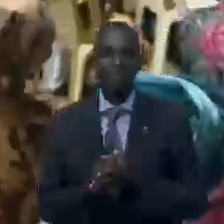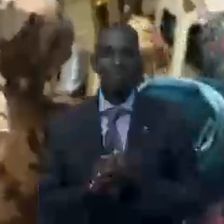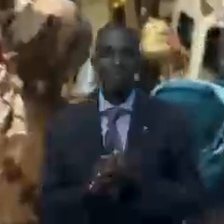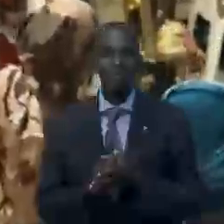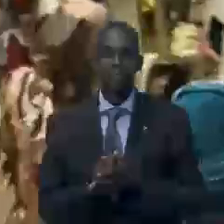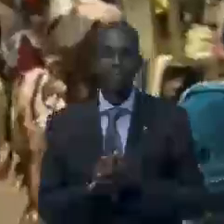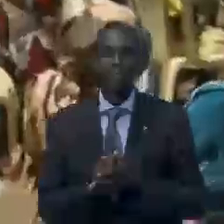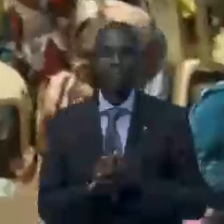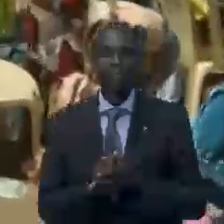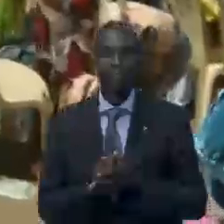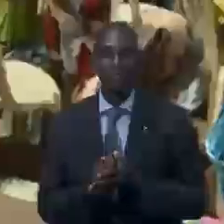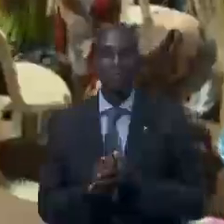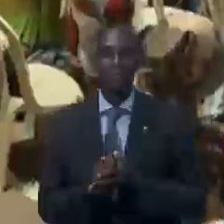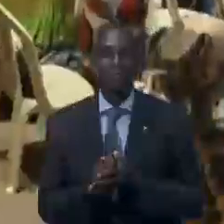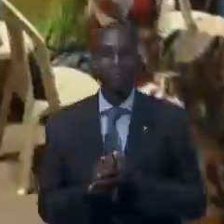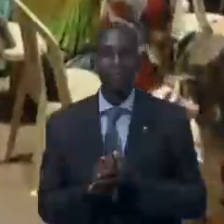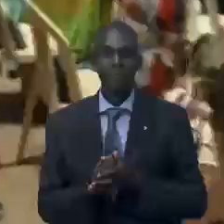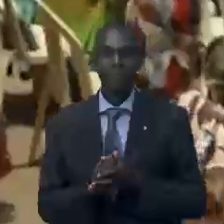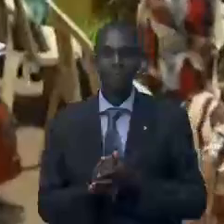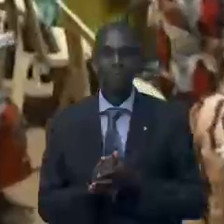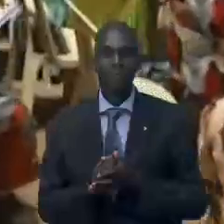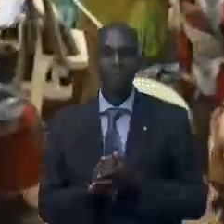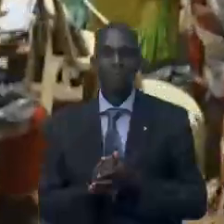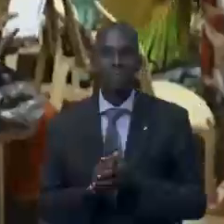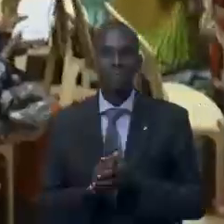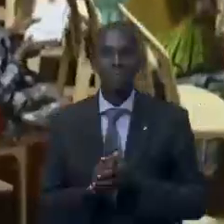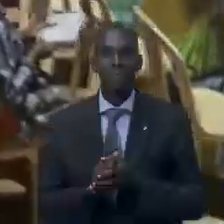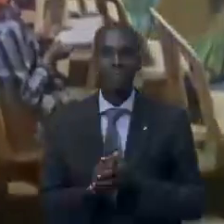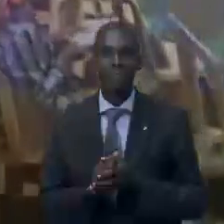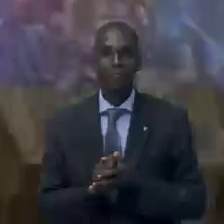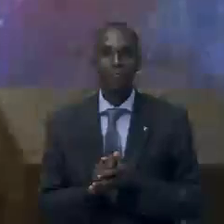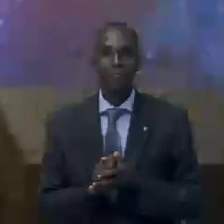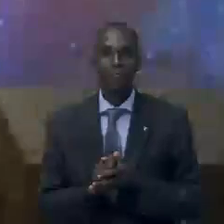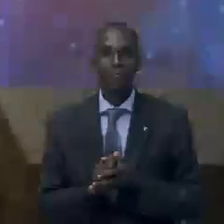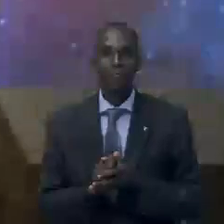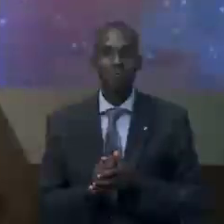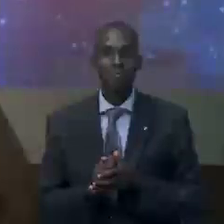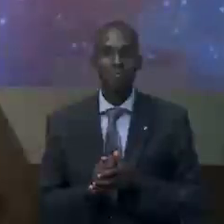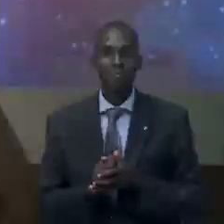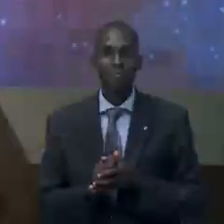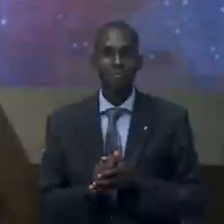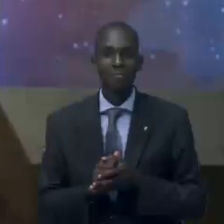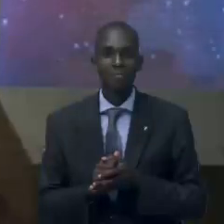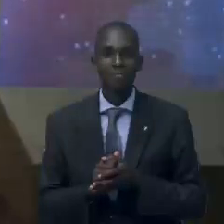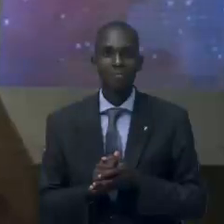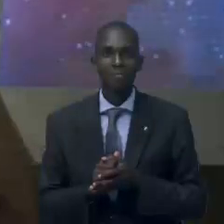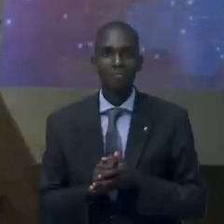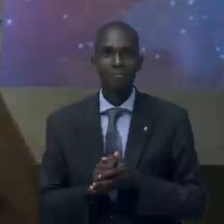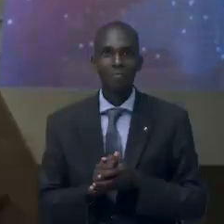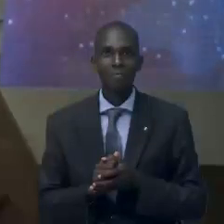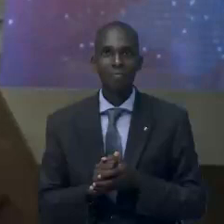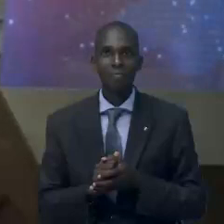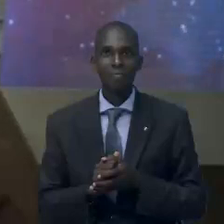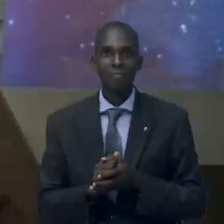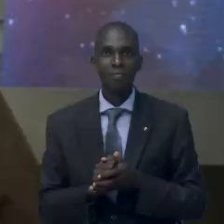Thank you, Pastor Nathaniel Bassi. We really enjoy our worship together. And as the Lord is